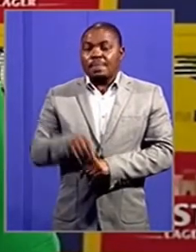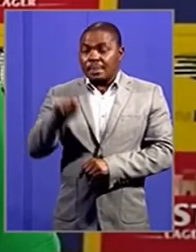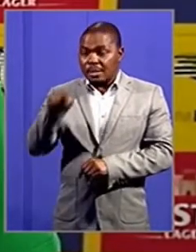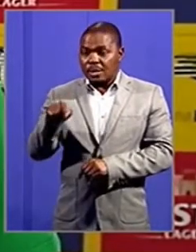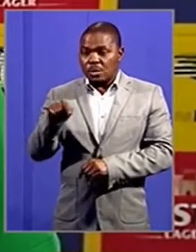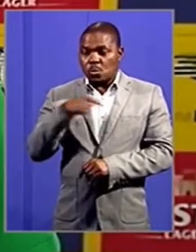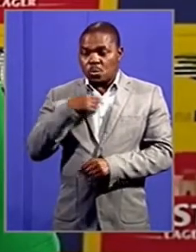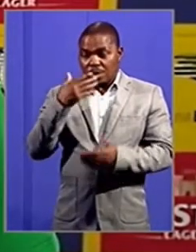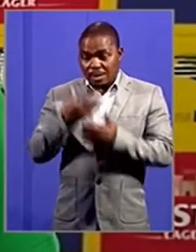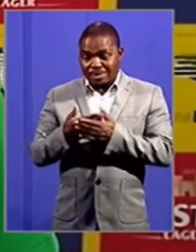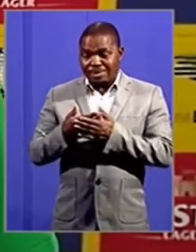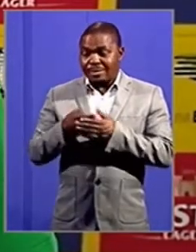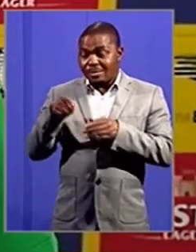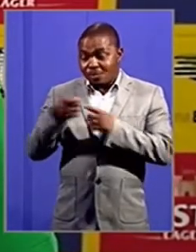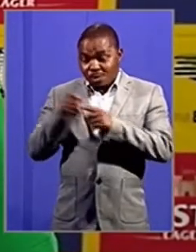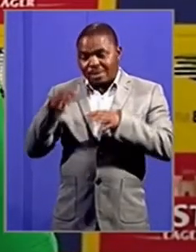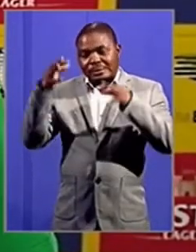can be decisive matches.